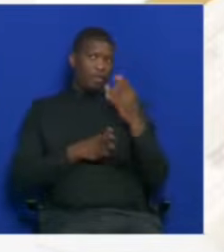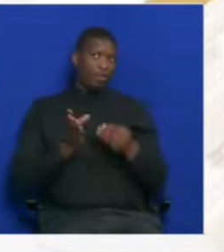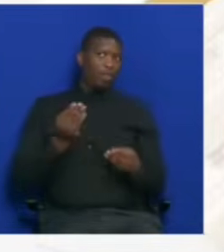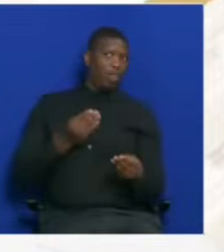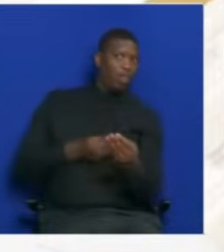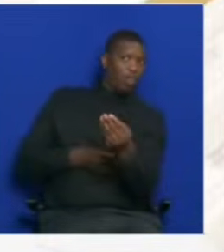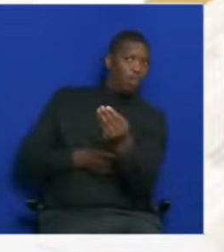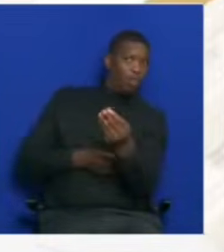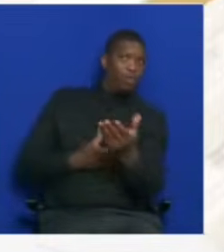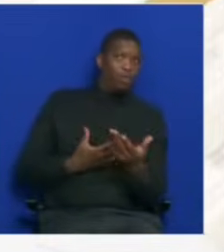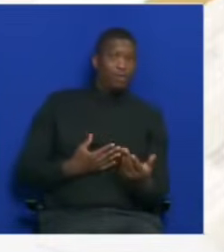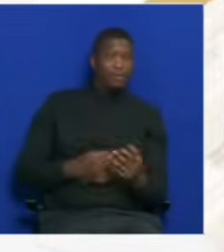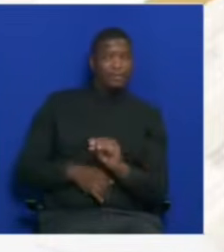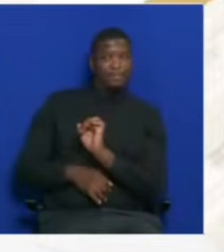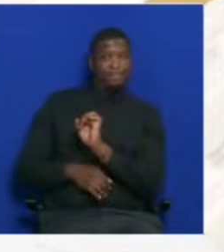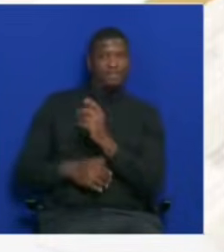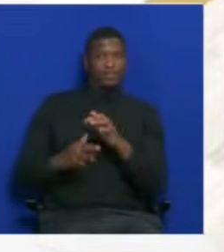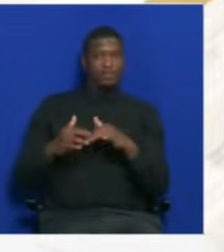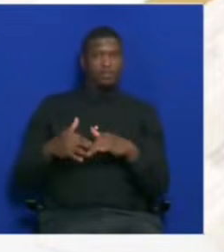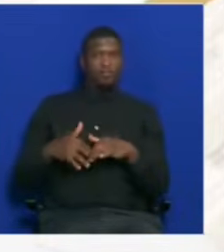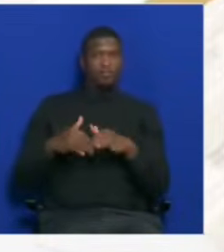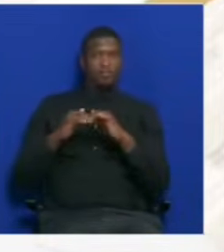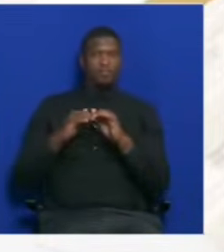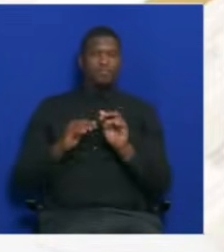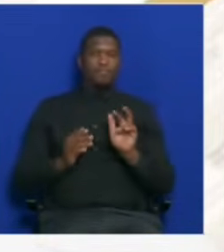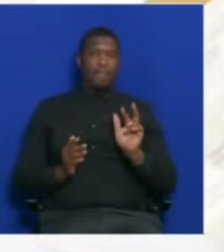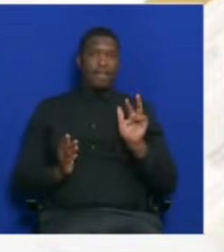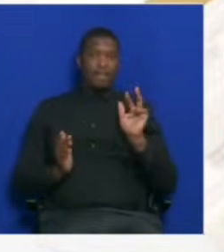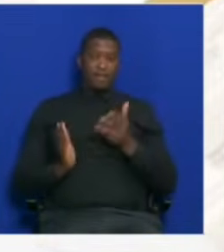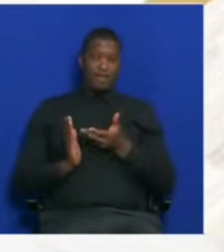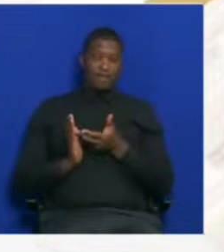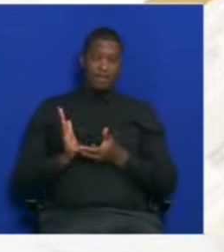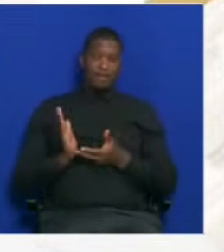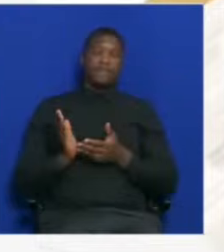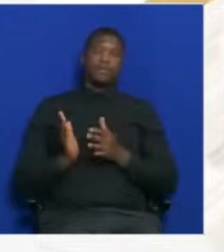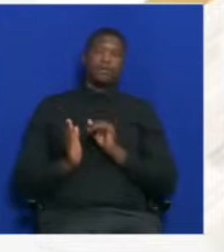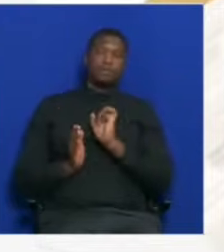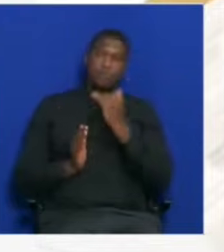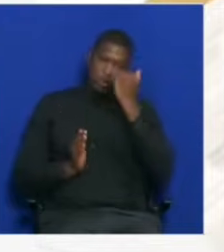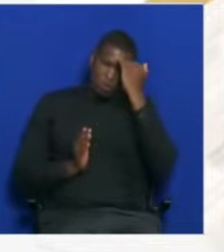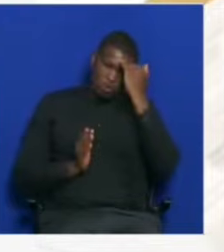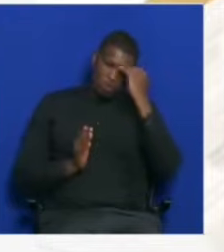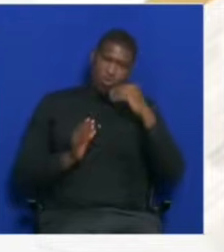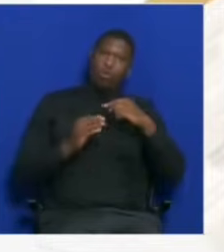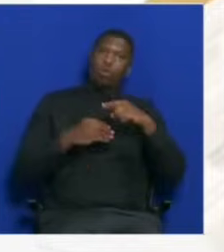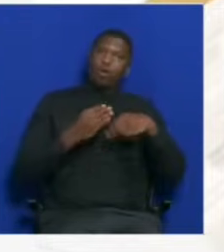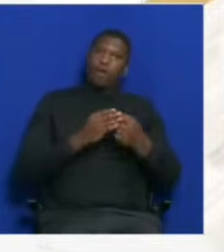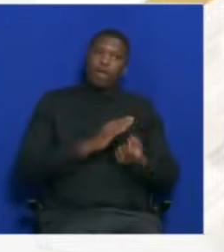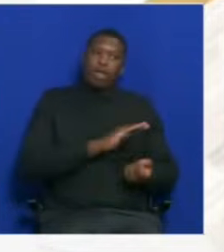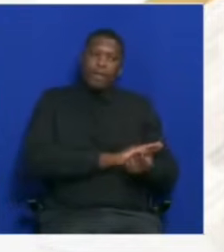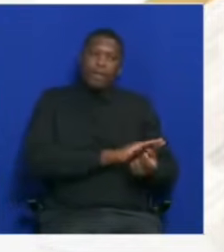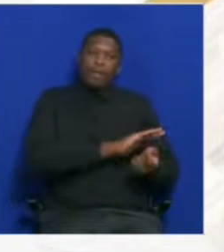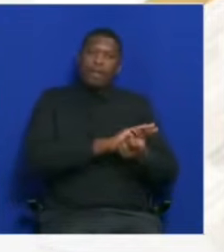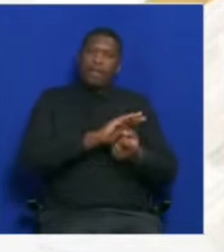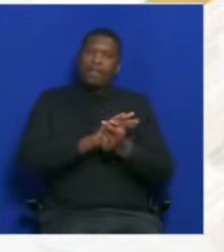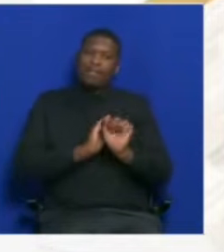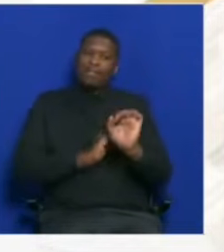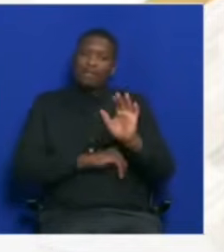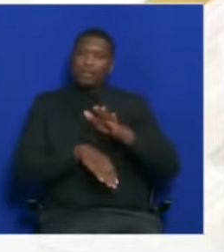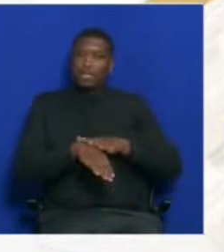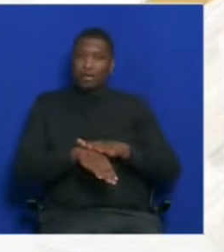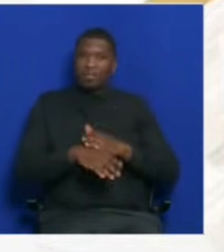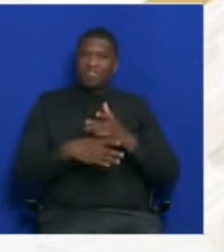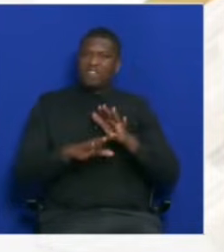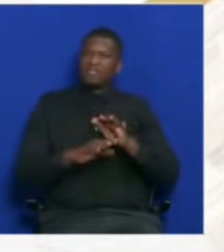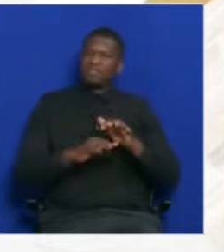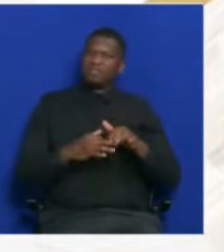an affidavit about what she knew surrounding those events. And it was commissioned, I think, on the 3rd of